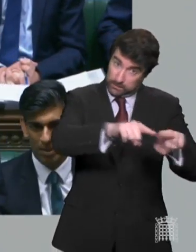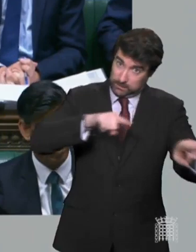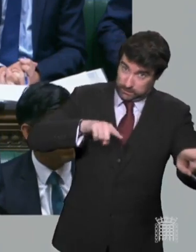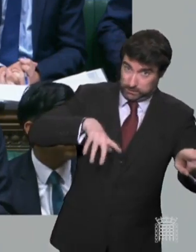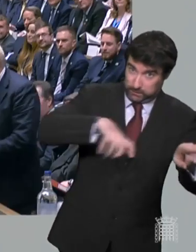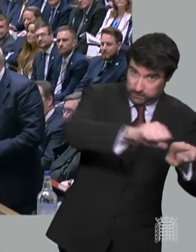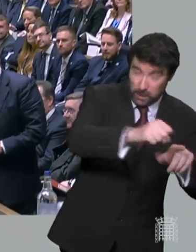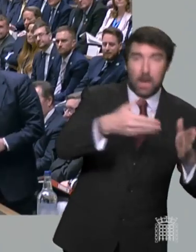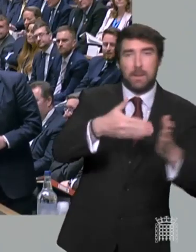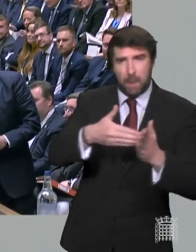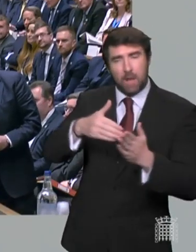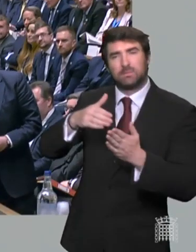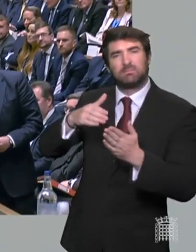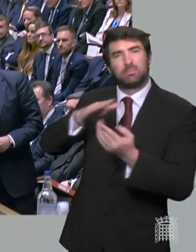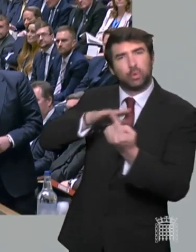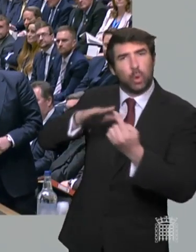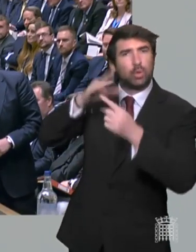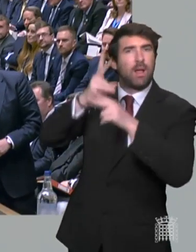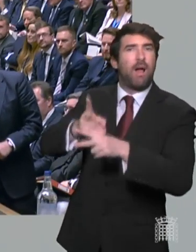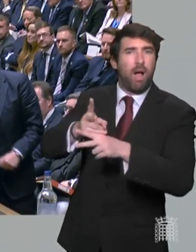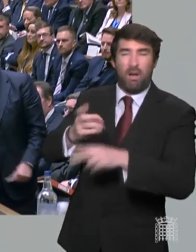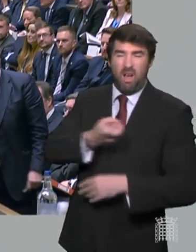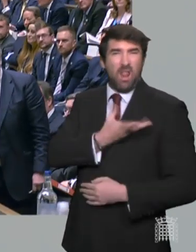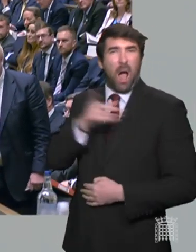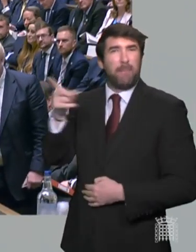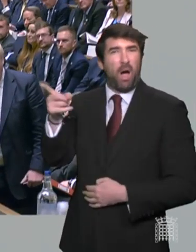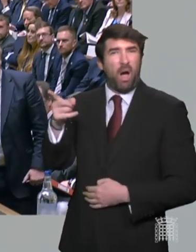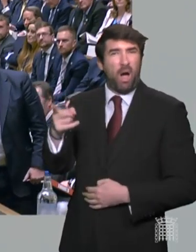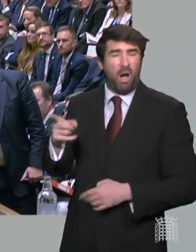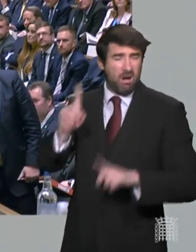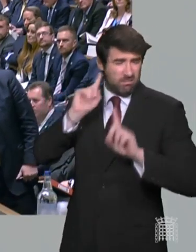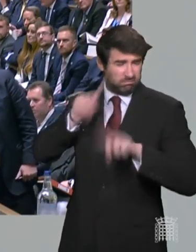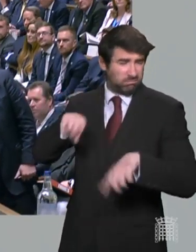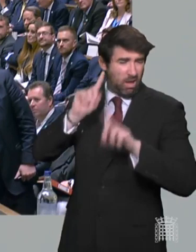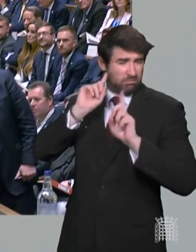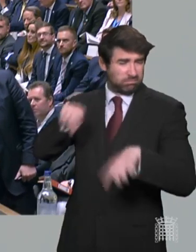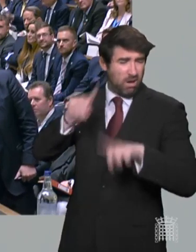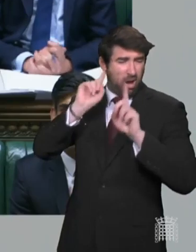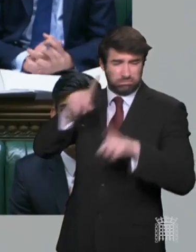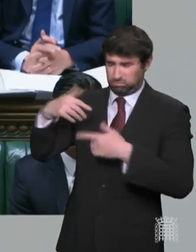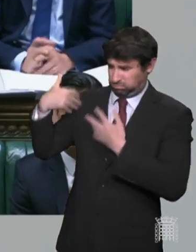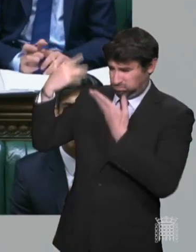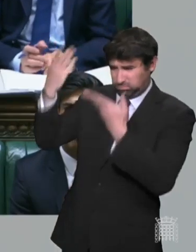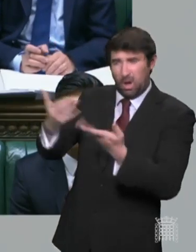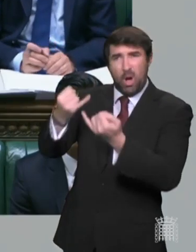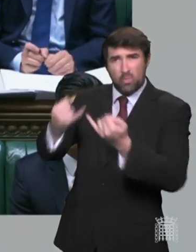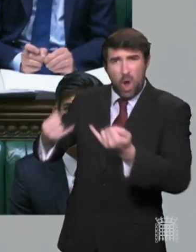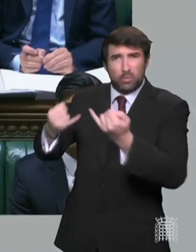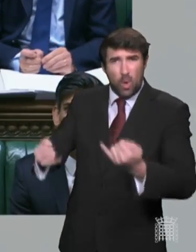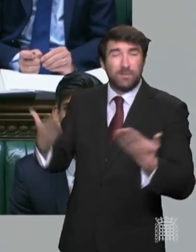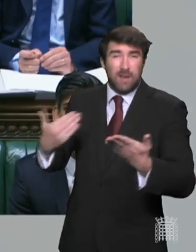for decades. And we're going on ahead and doing it, Mr. Speaker. And what I've just understood for him tonight, I think out